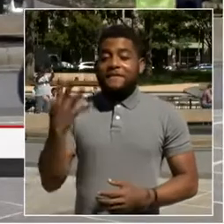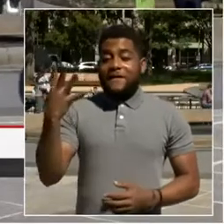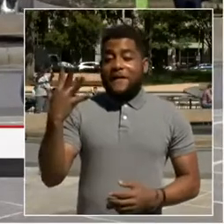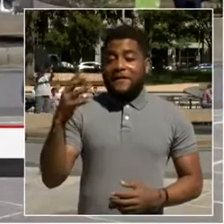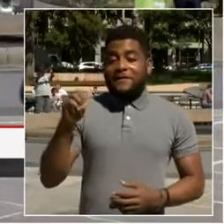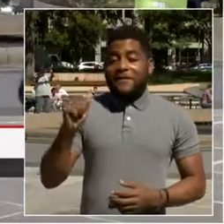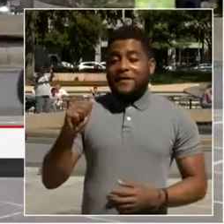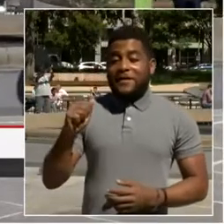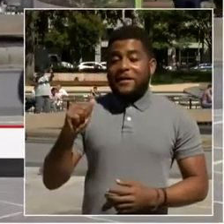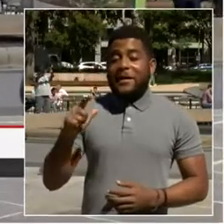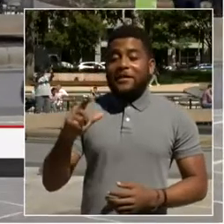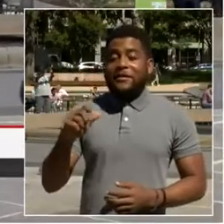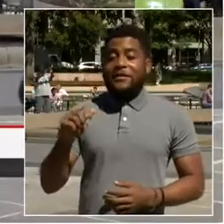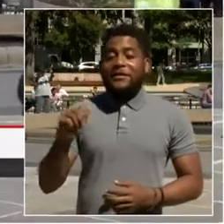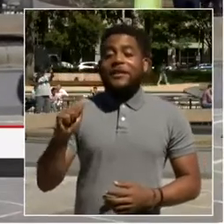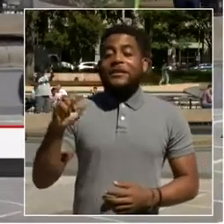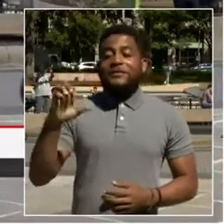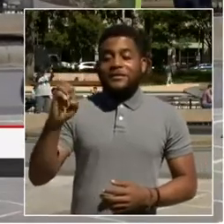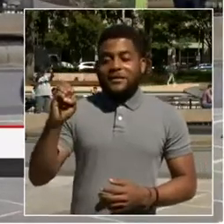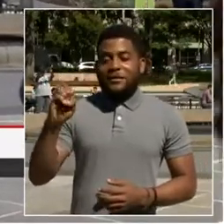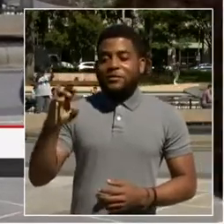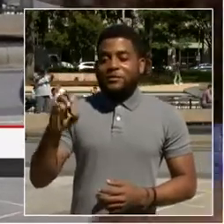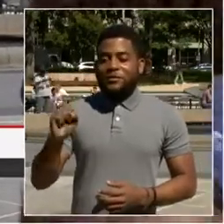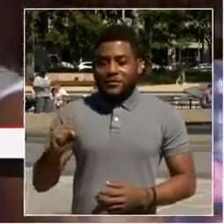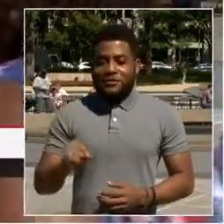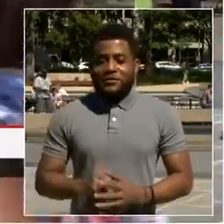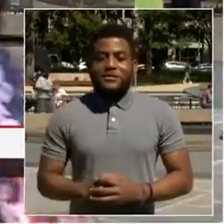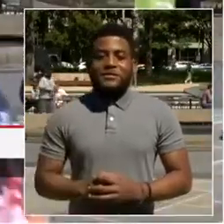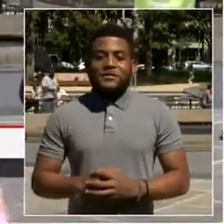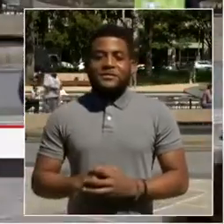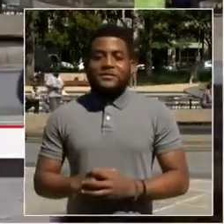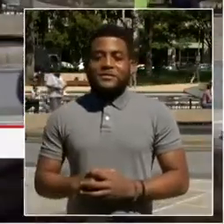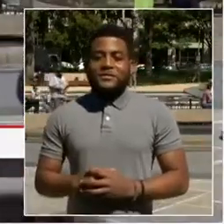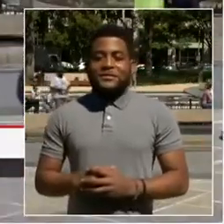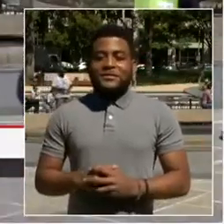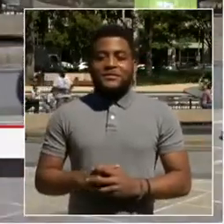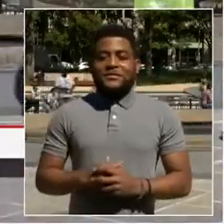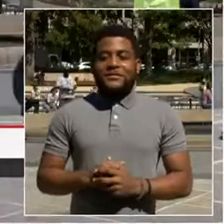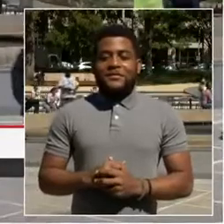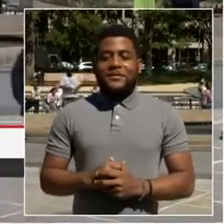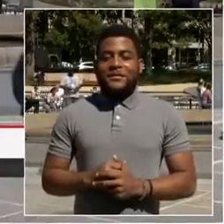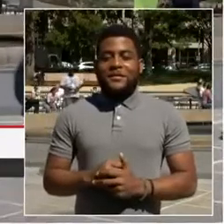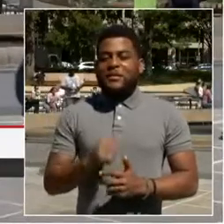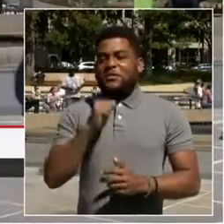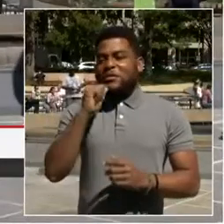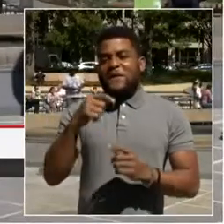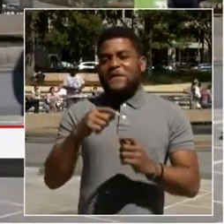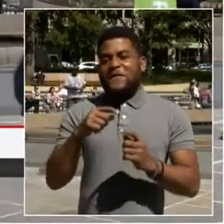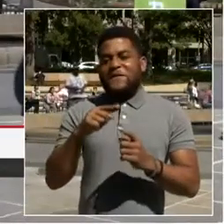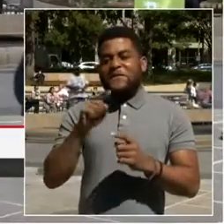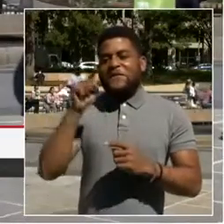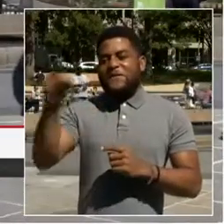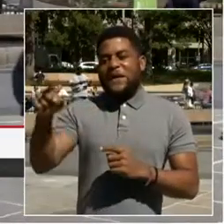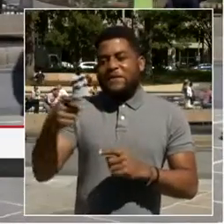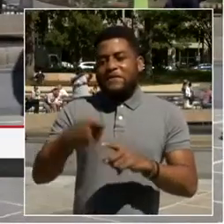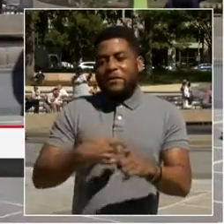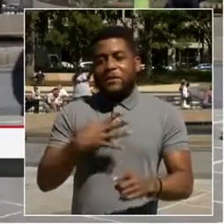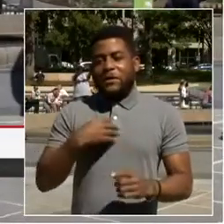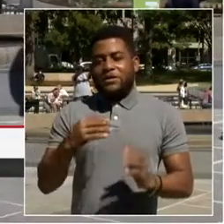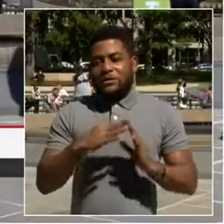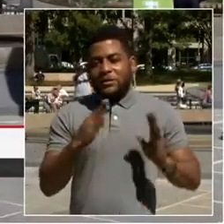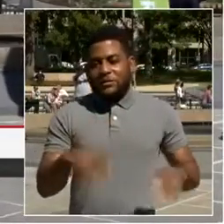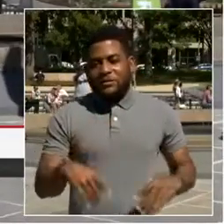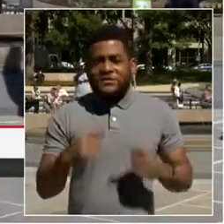downtown D.C., just a few blocks from the White House and walking distance to 10,000 residents that call